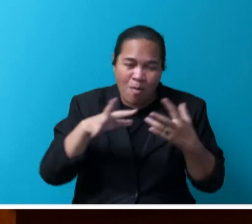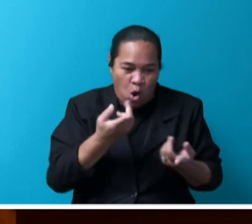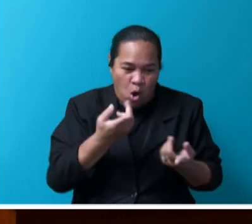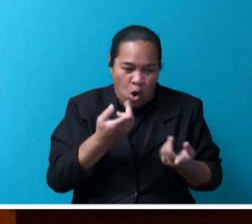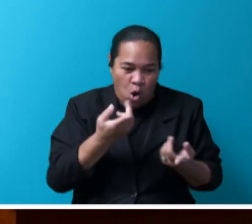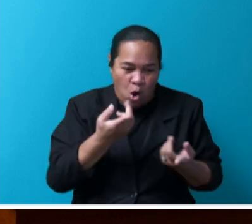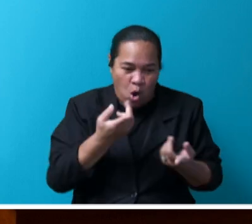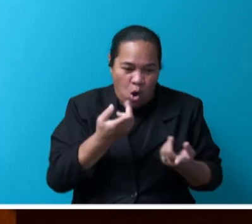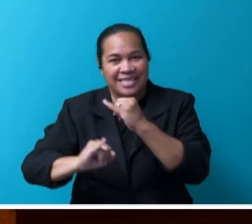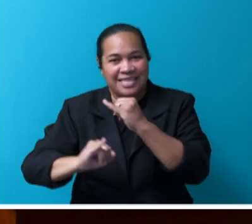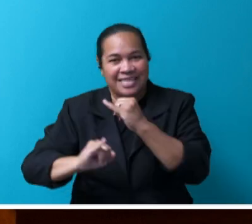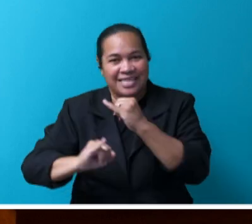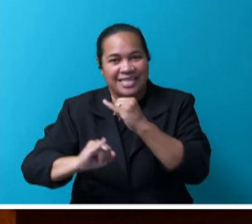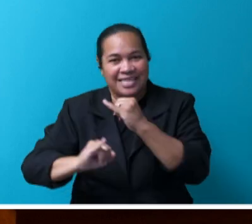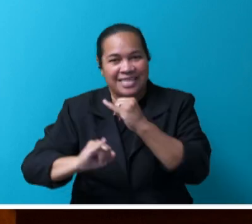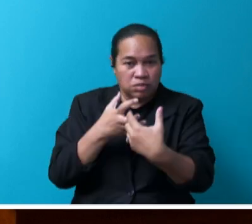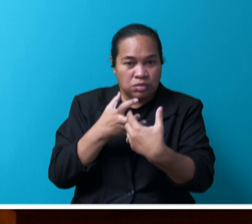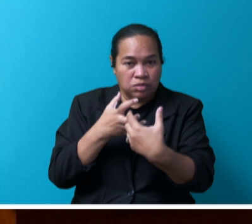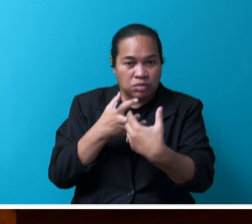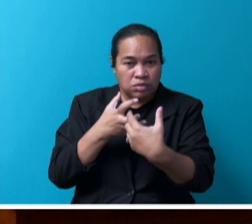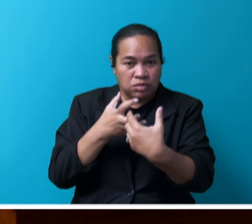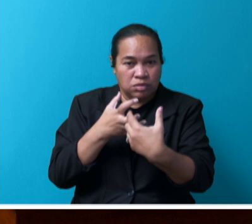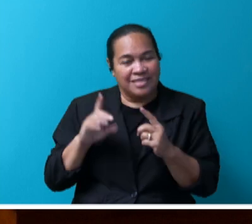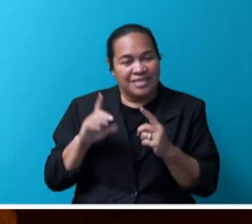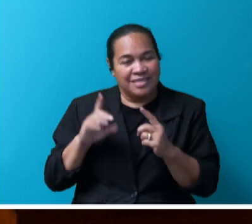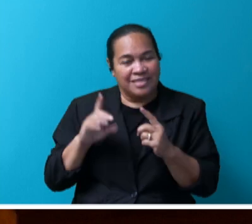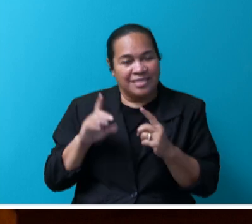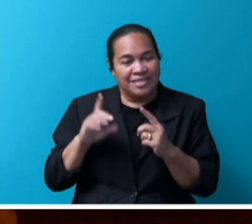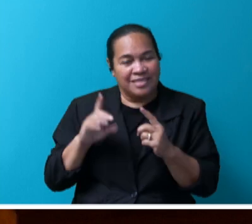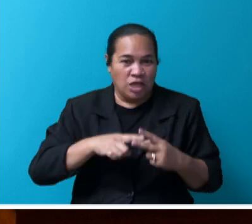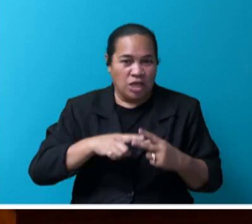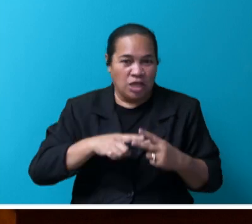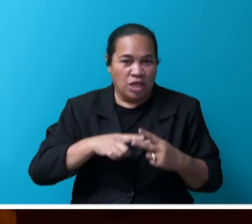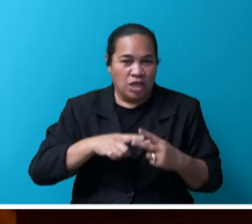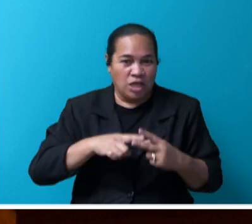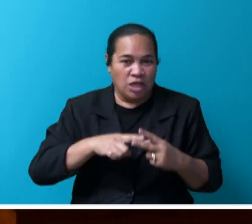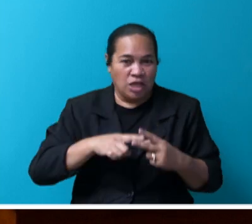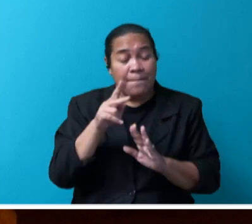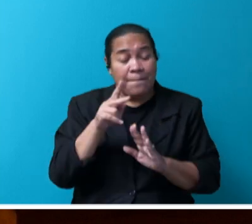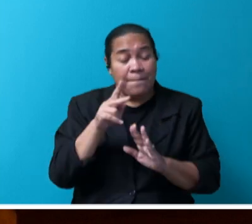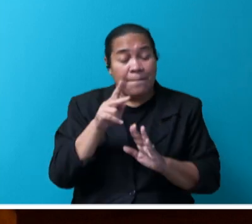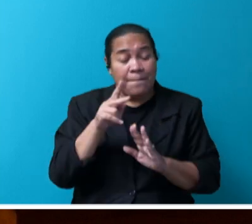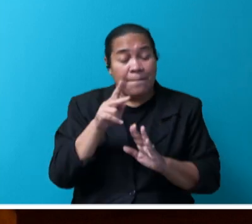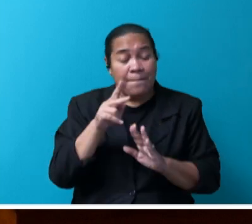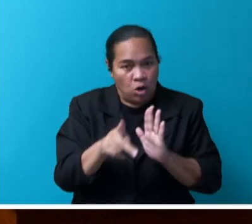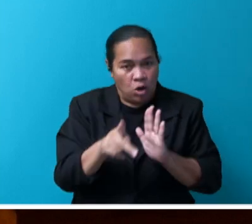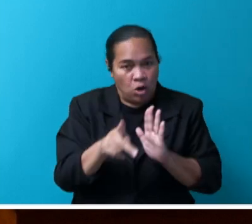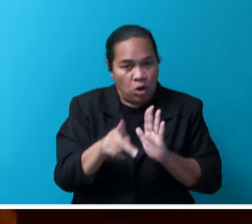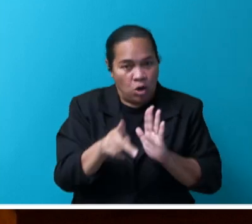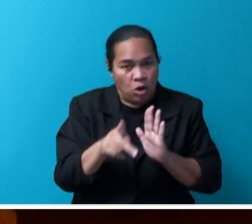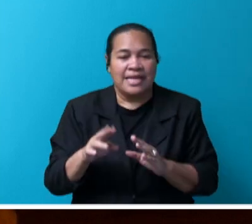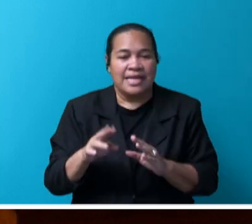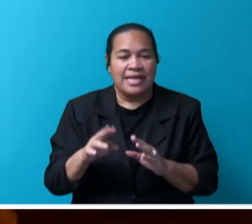national emergencies or threats to public safety, content focusing on national development, leadership